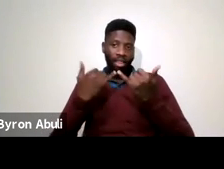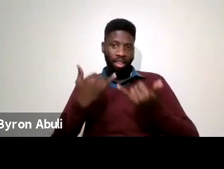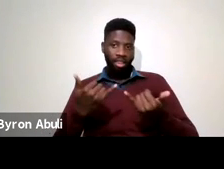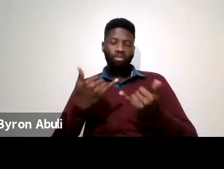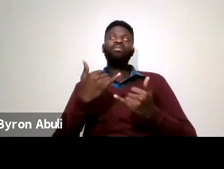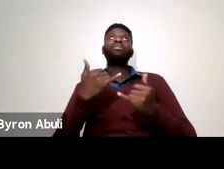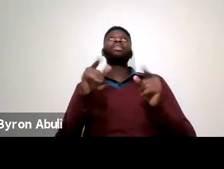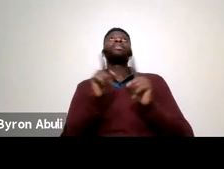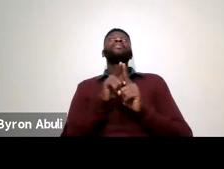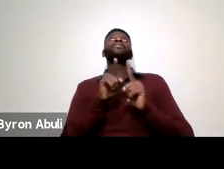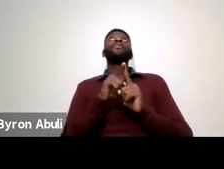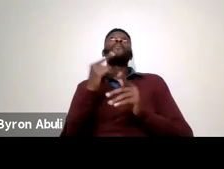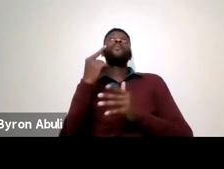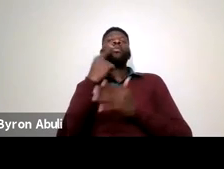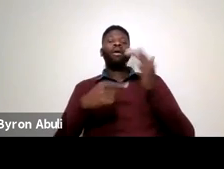intend to